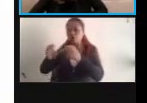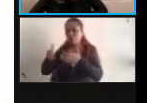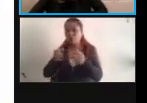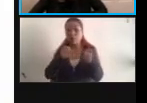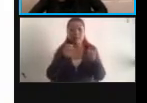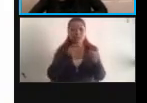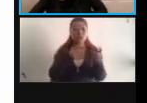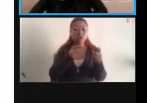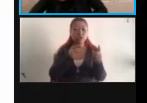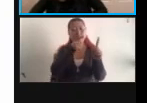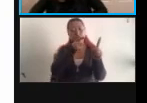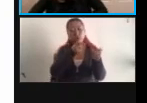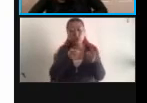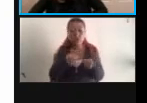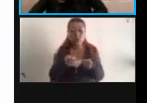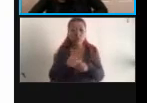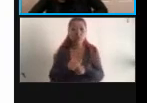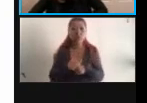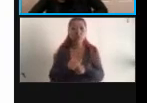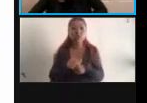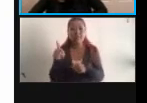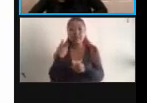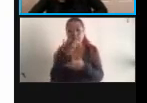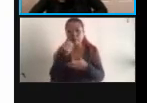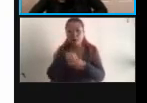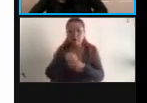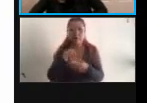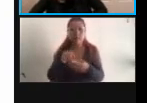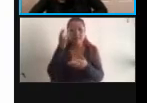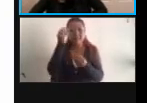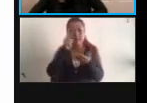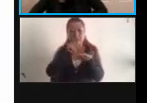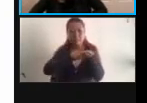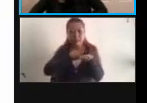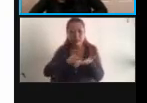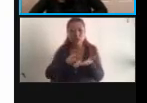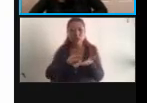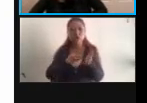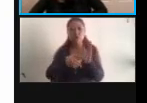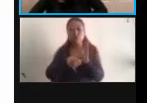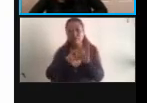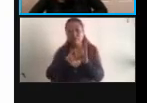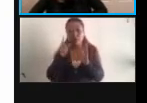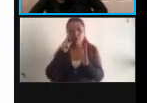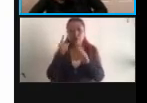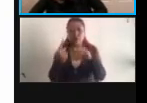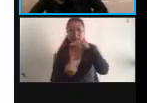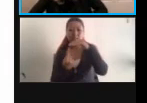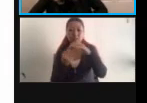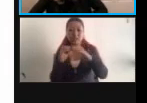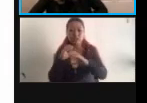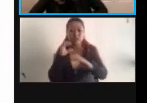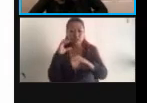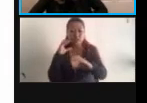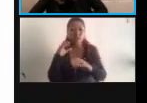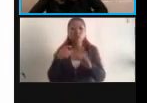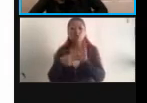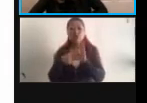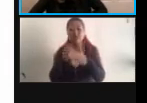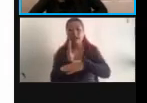was generated as part of a data mining review of analog research in isolation and confinement, and shows the average commander to